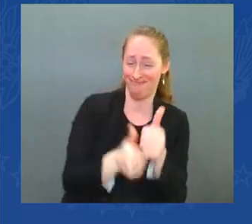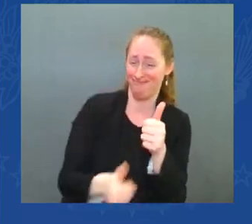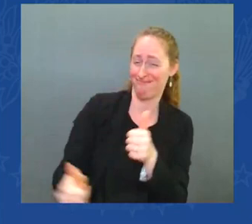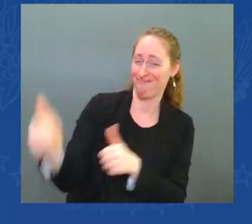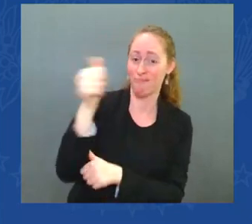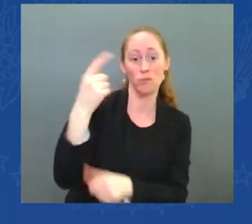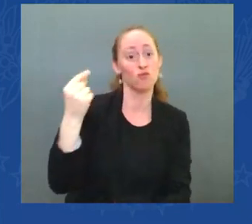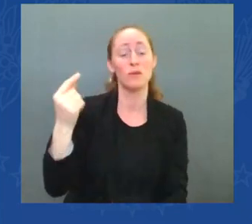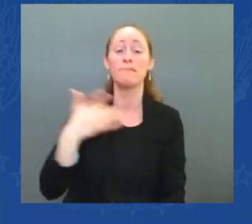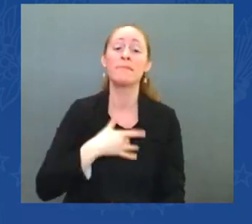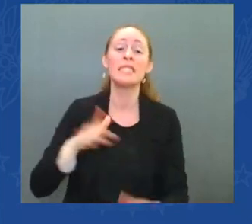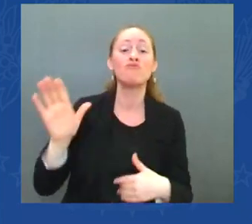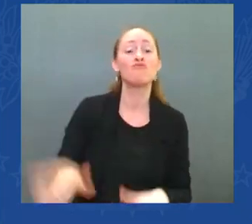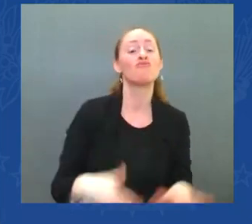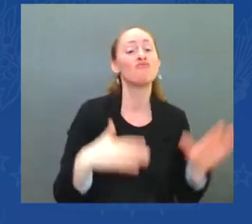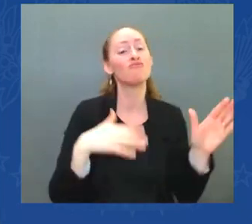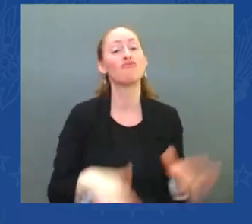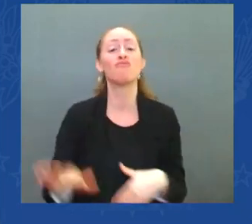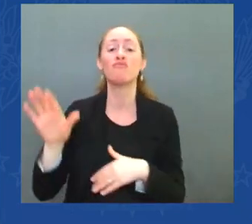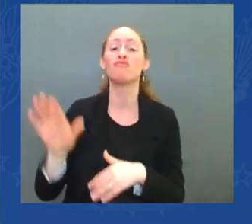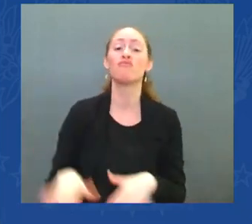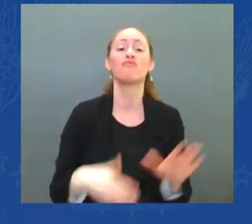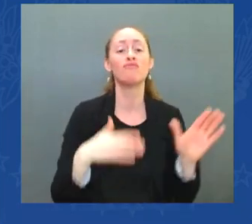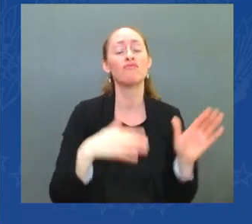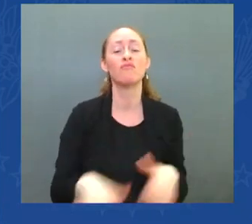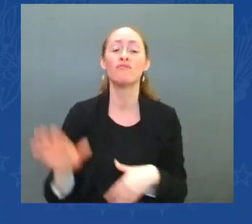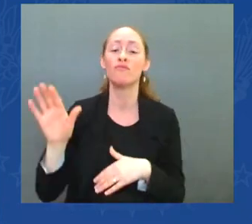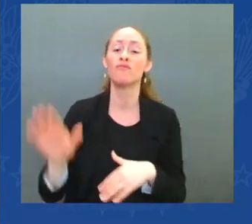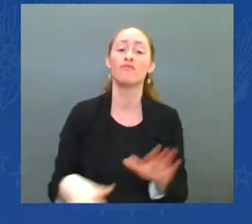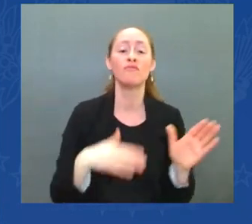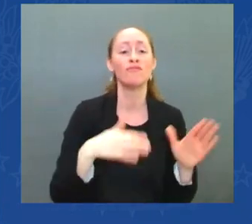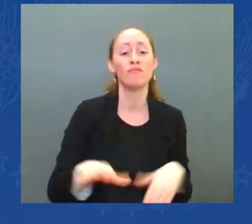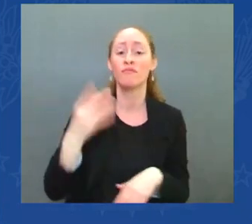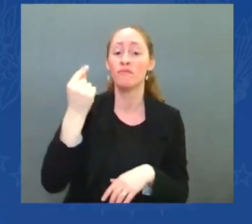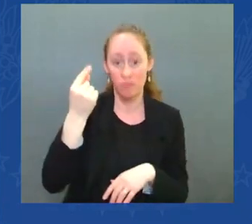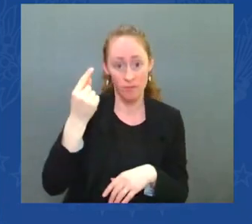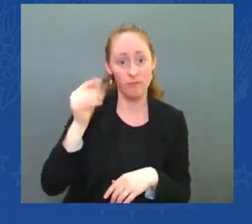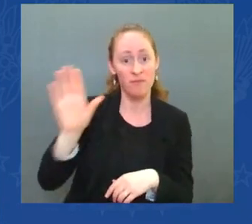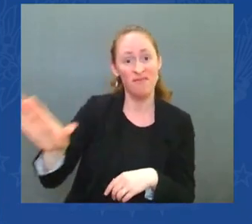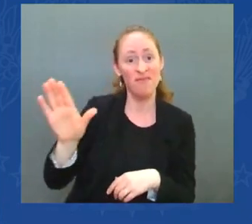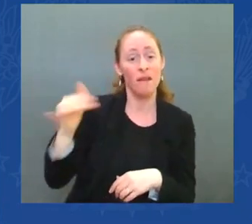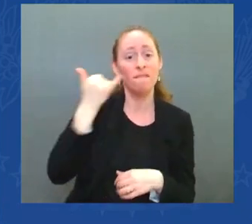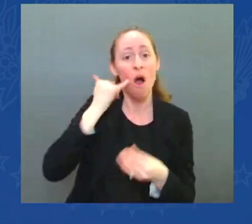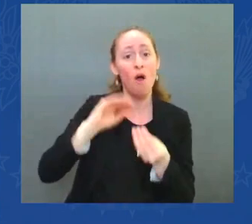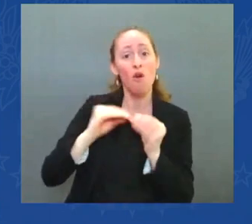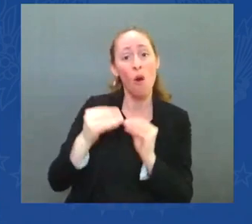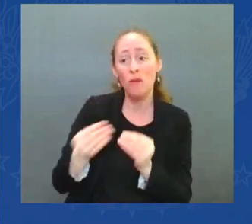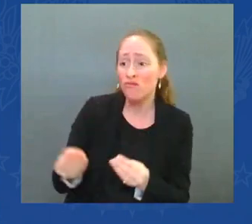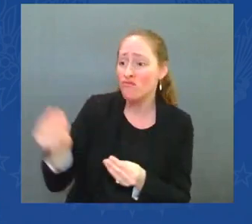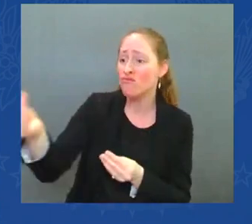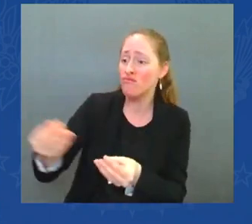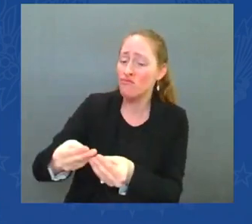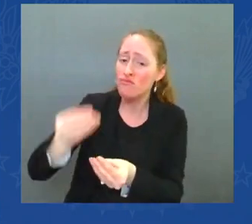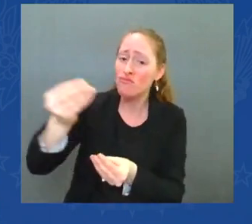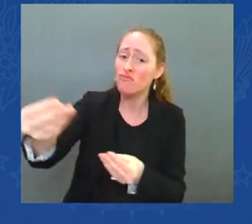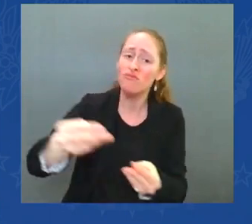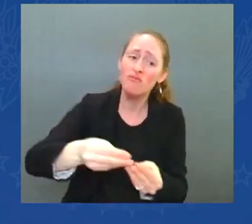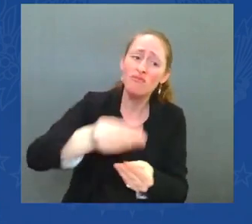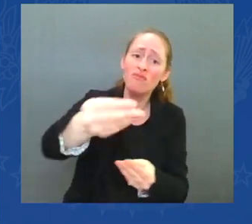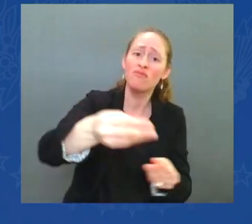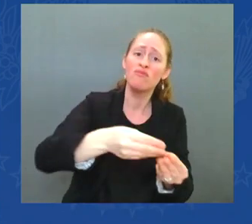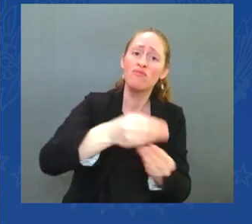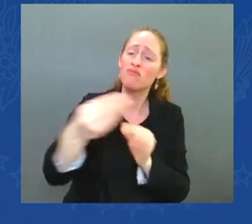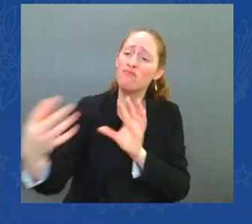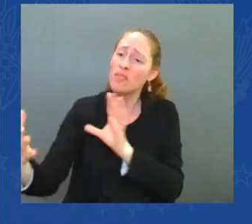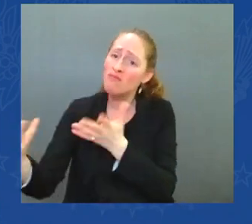plummeted. Not a joke. Look at the record. Not just my son, but all across the nation. And for the FT to hire